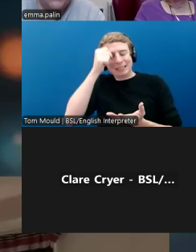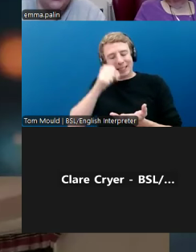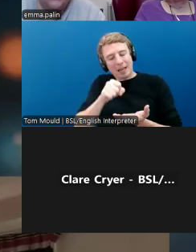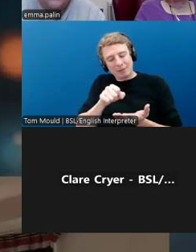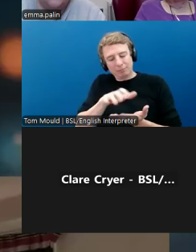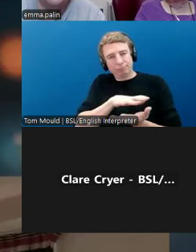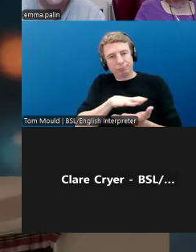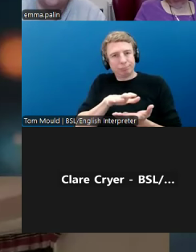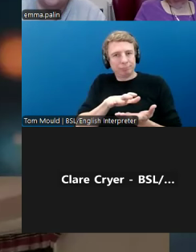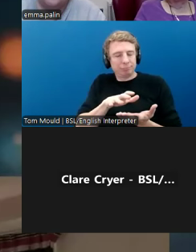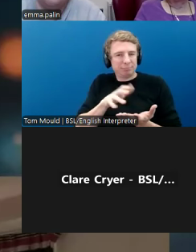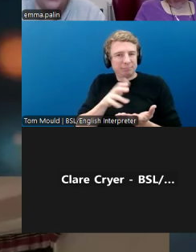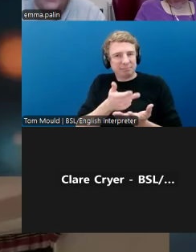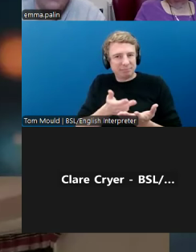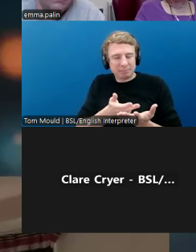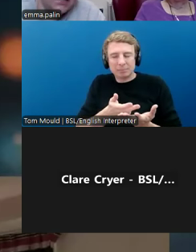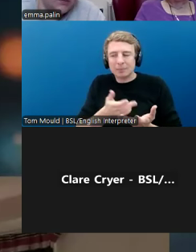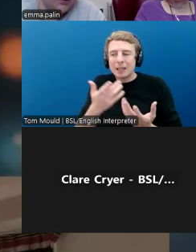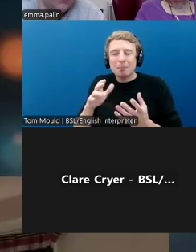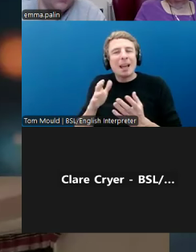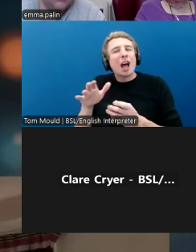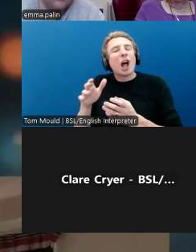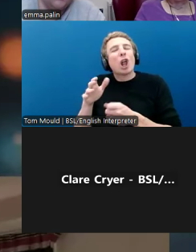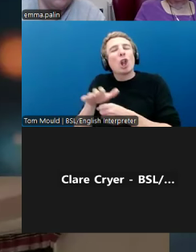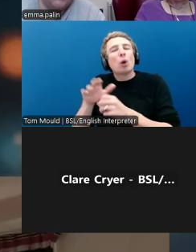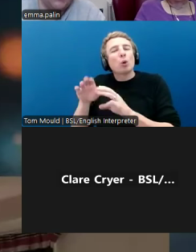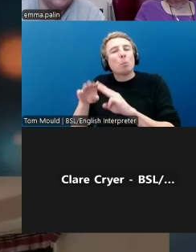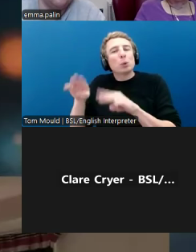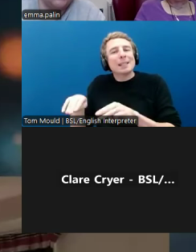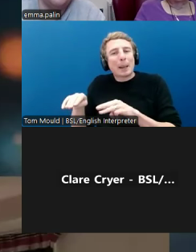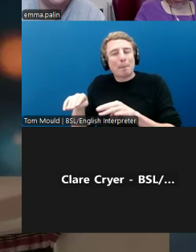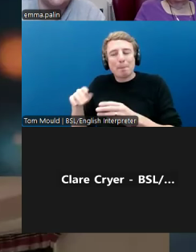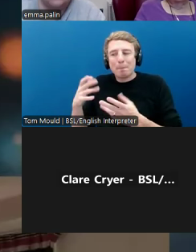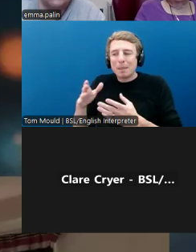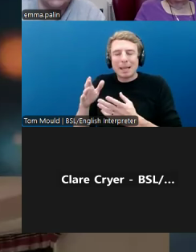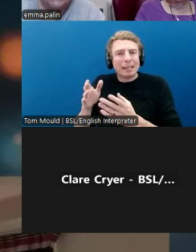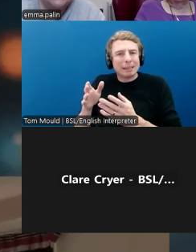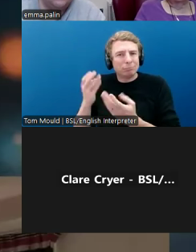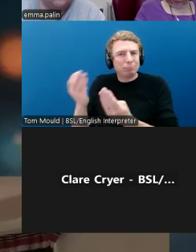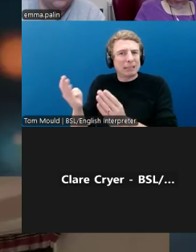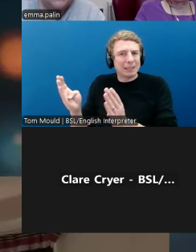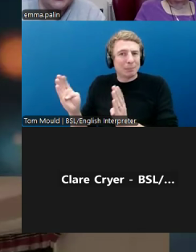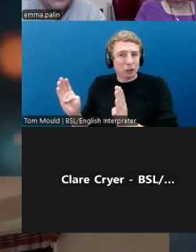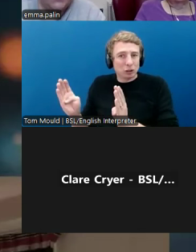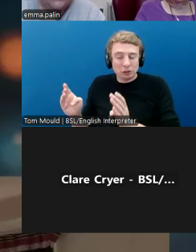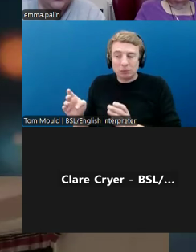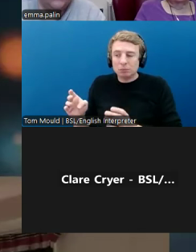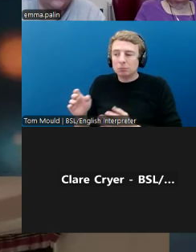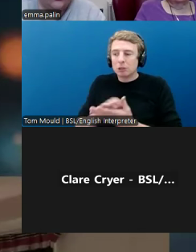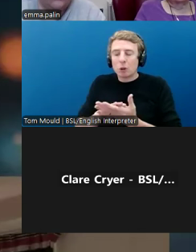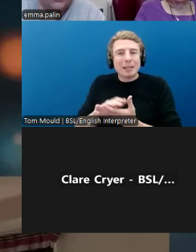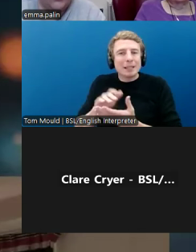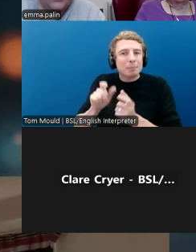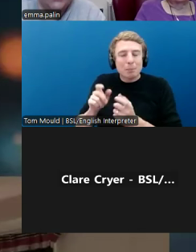Spode. So again, members of the public and families got to see work displayed